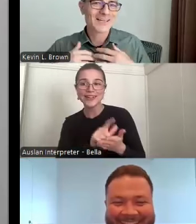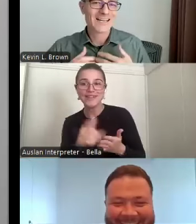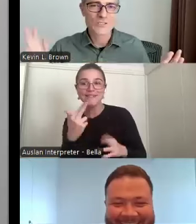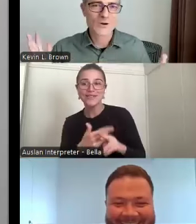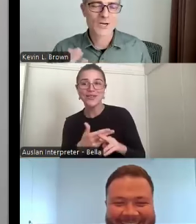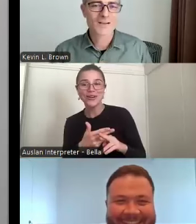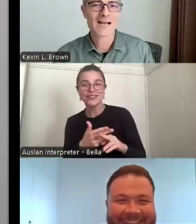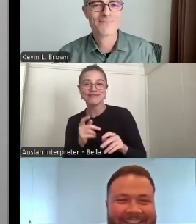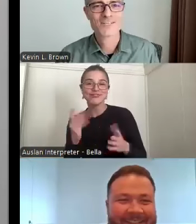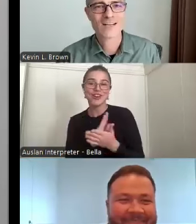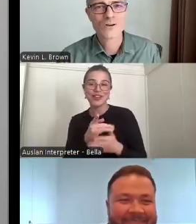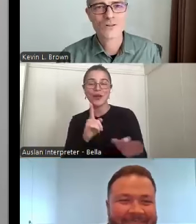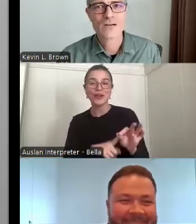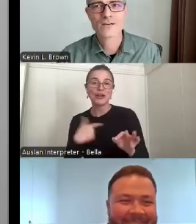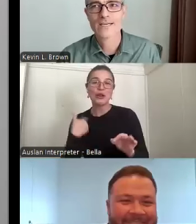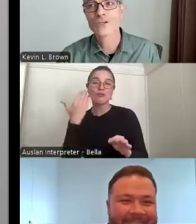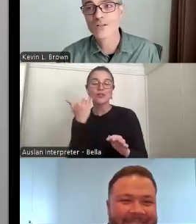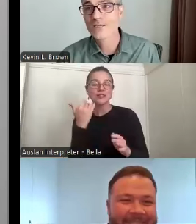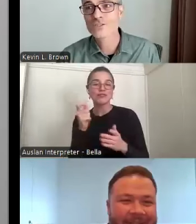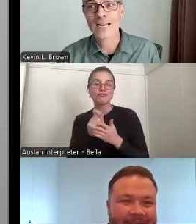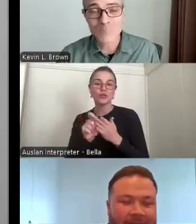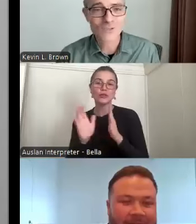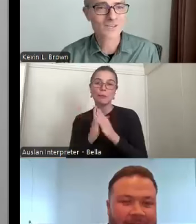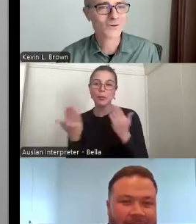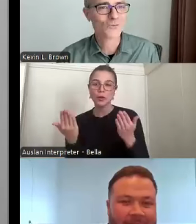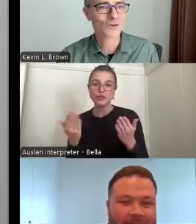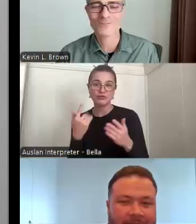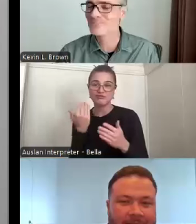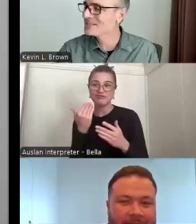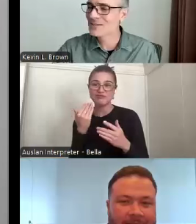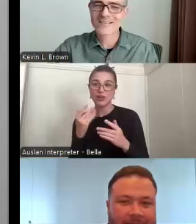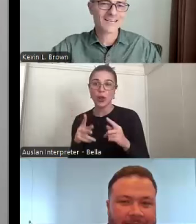So I just wrote a book. Matt mentioned it earlier. It just launched in April, so